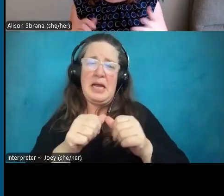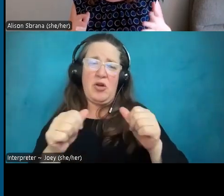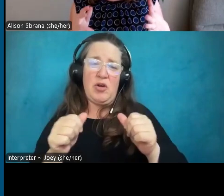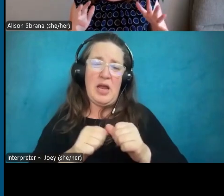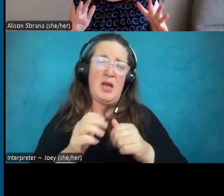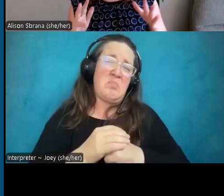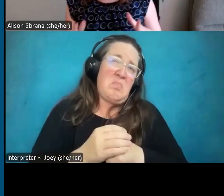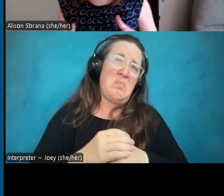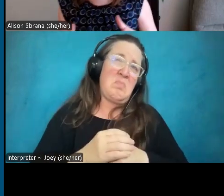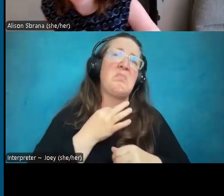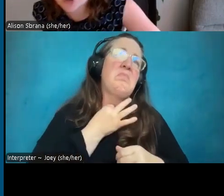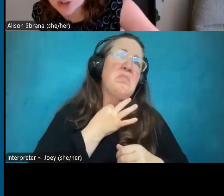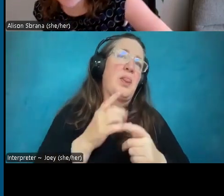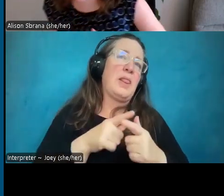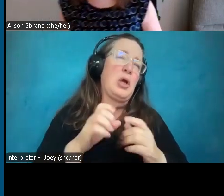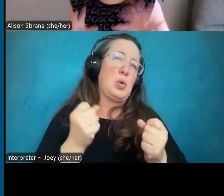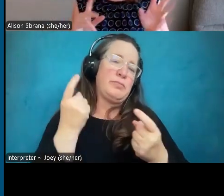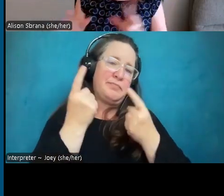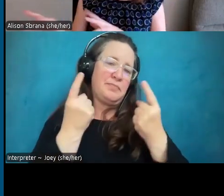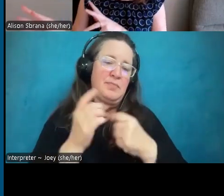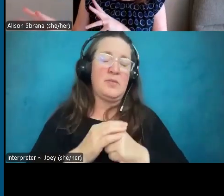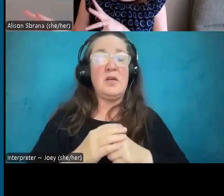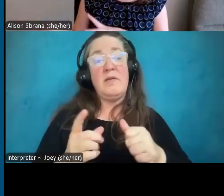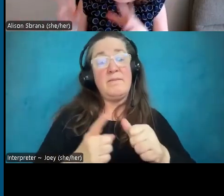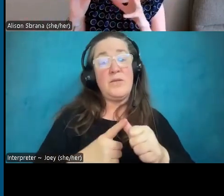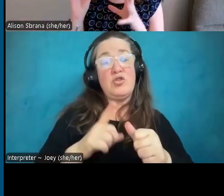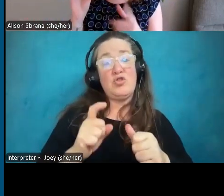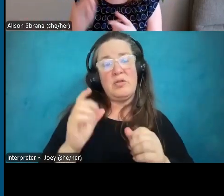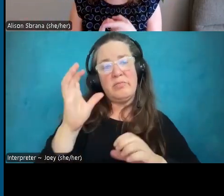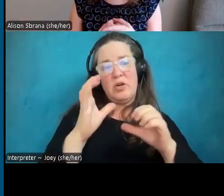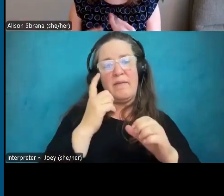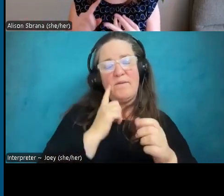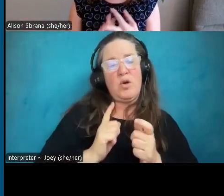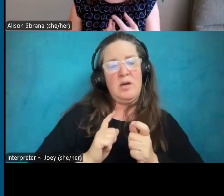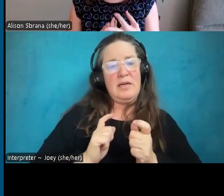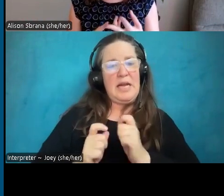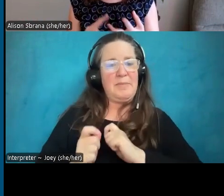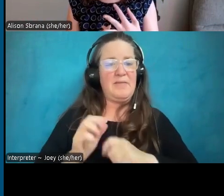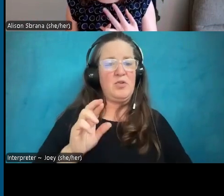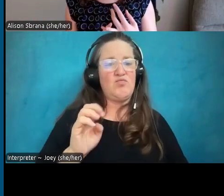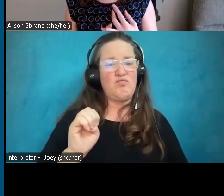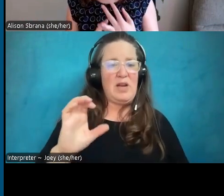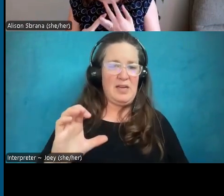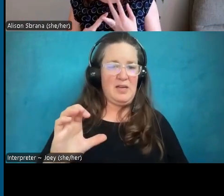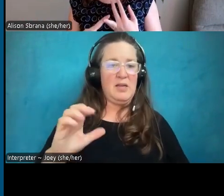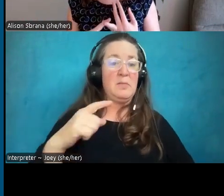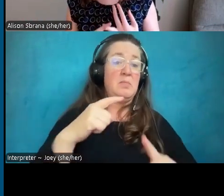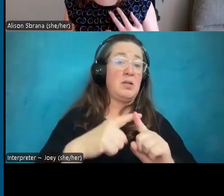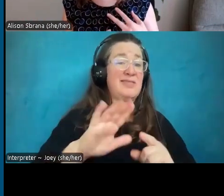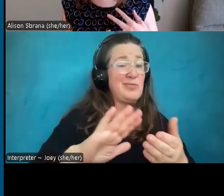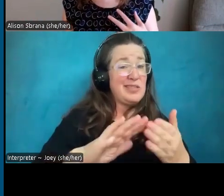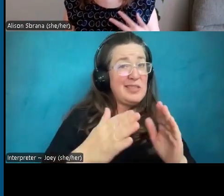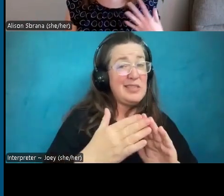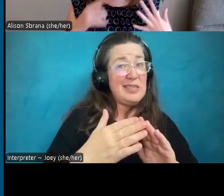it. So first thing you should do is search adaptive recreation and then your city or county or even state, especially if